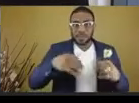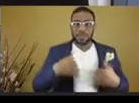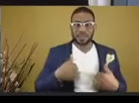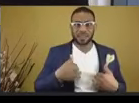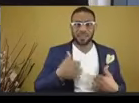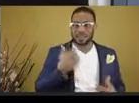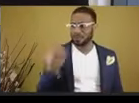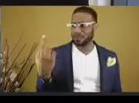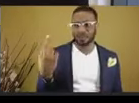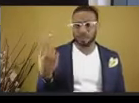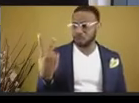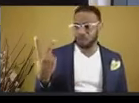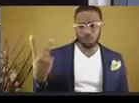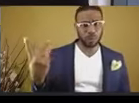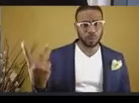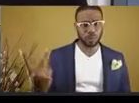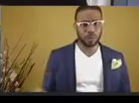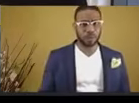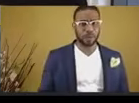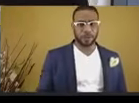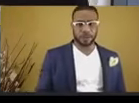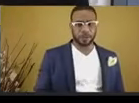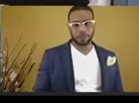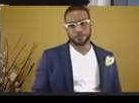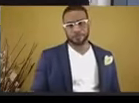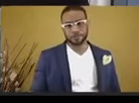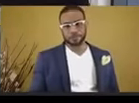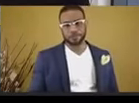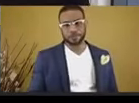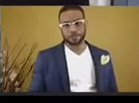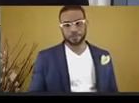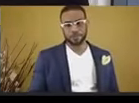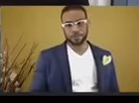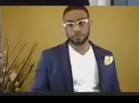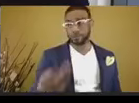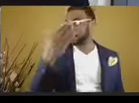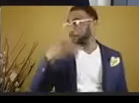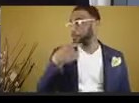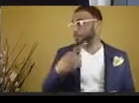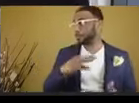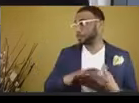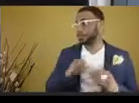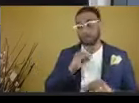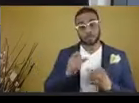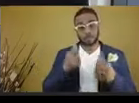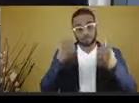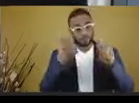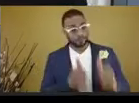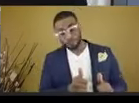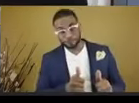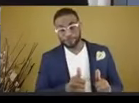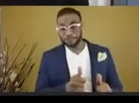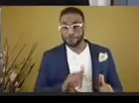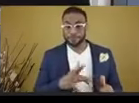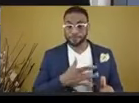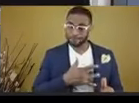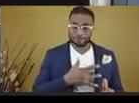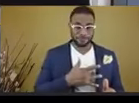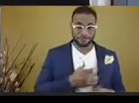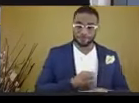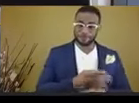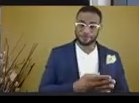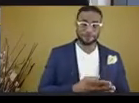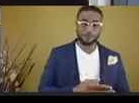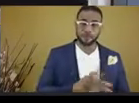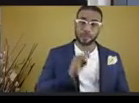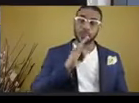And the untold, or the told, really, devastation that this pandemic has caused will